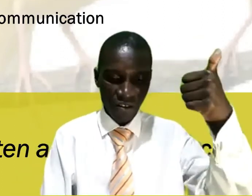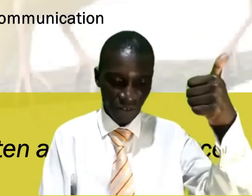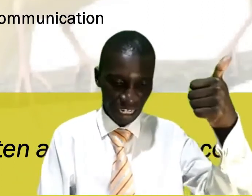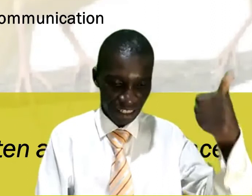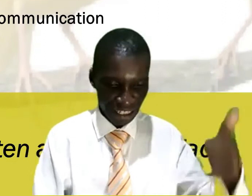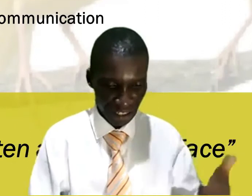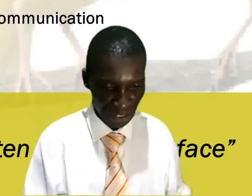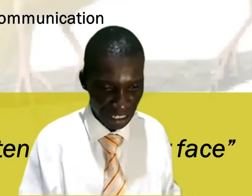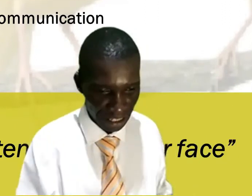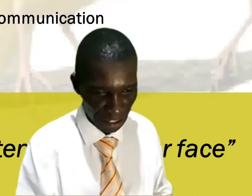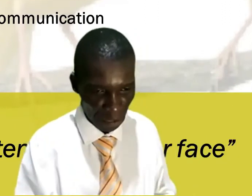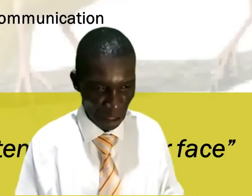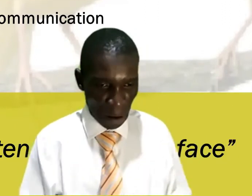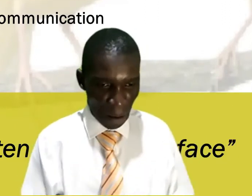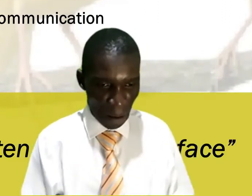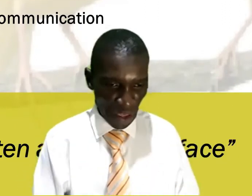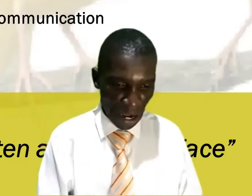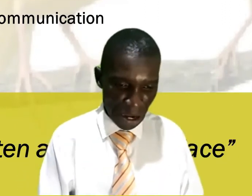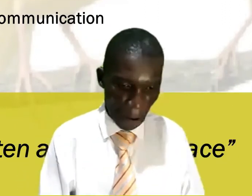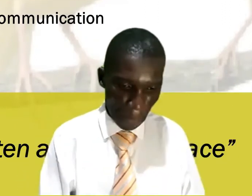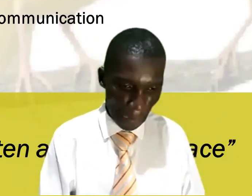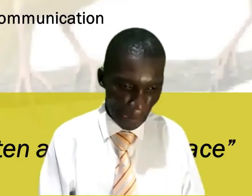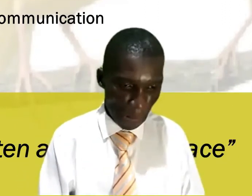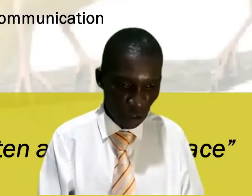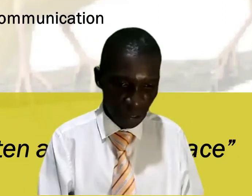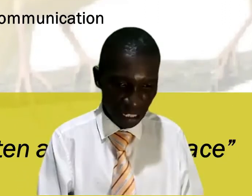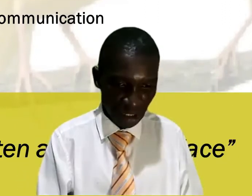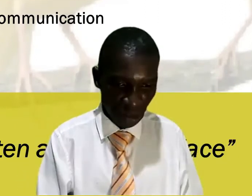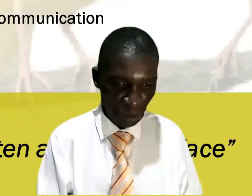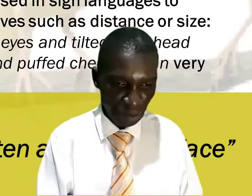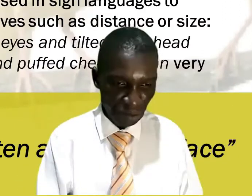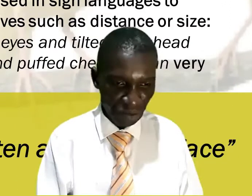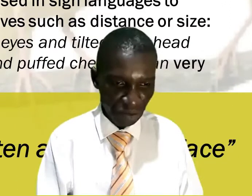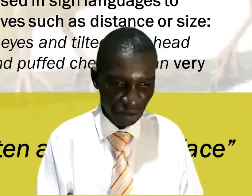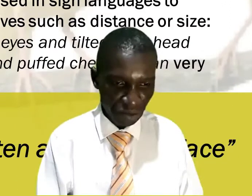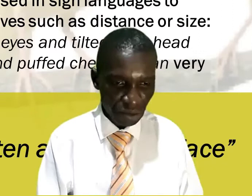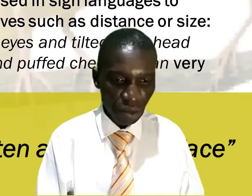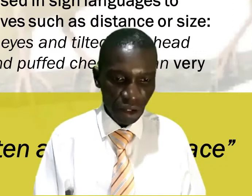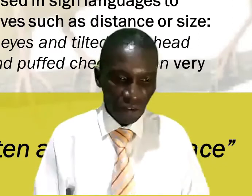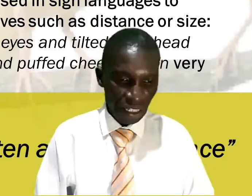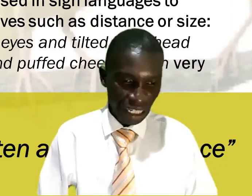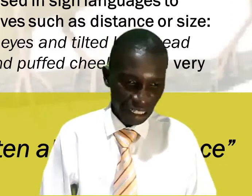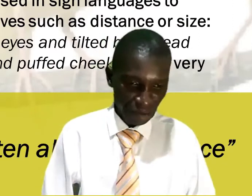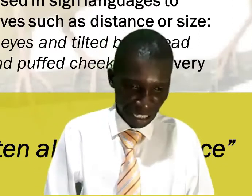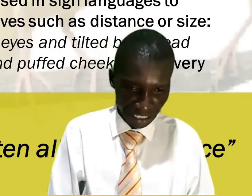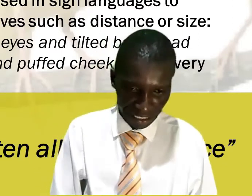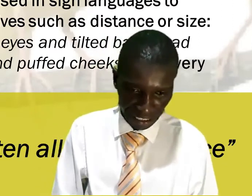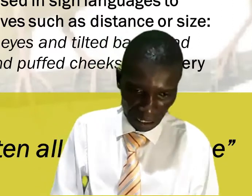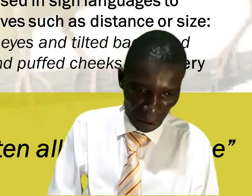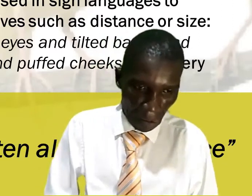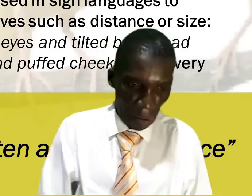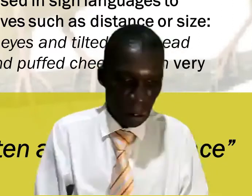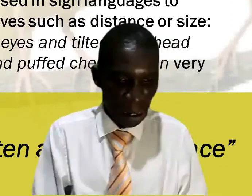your face. That's the first thing. Then when we get to facial